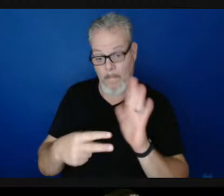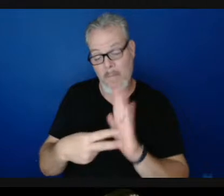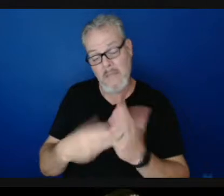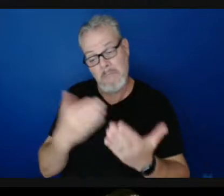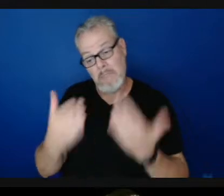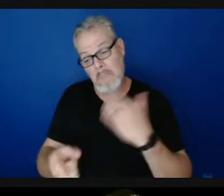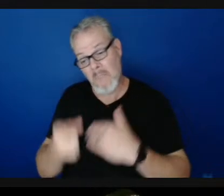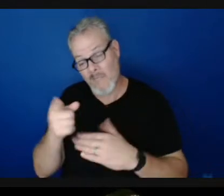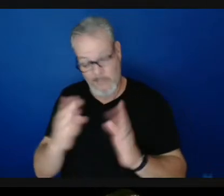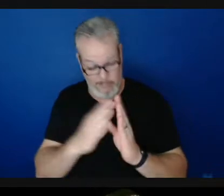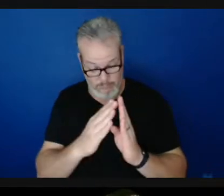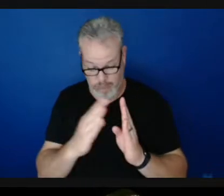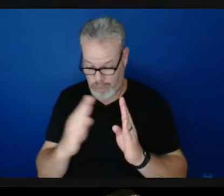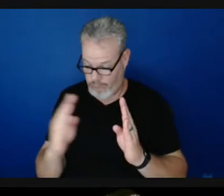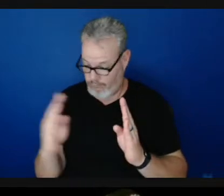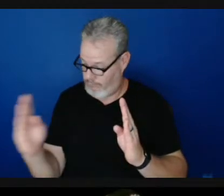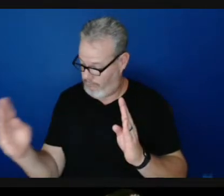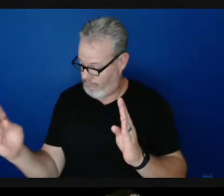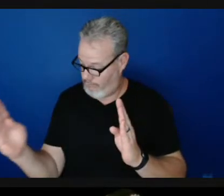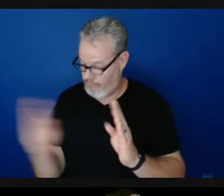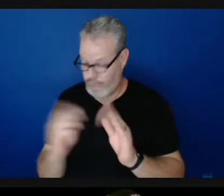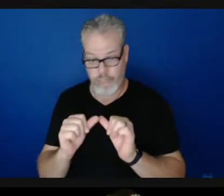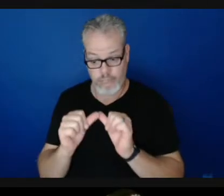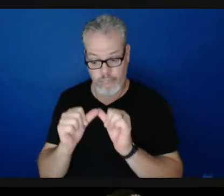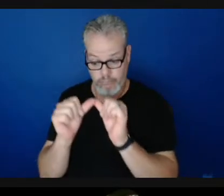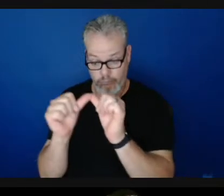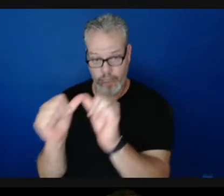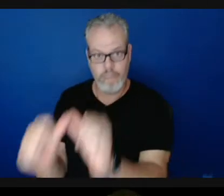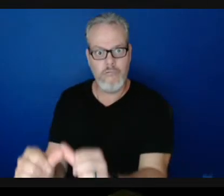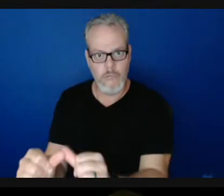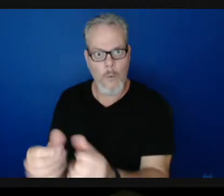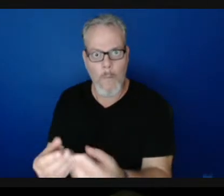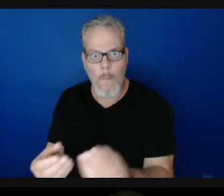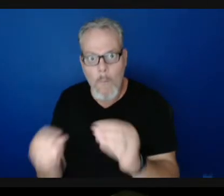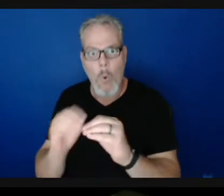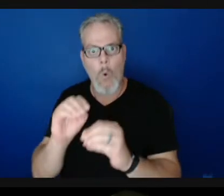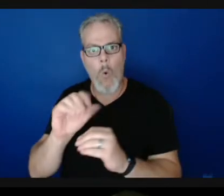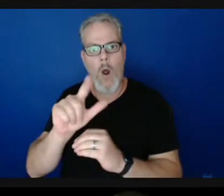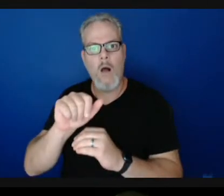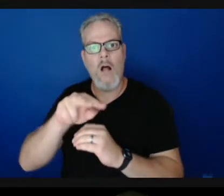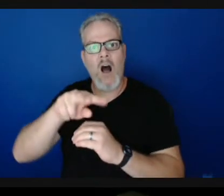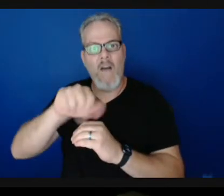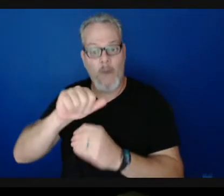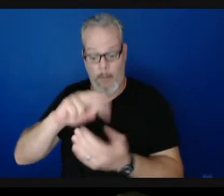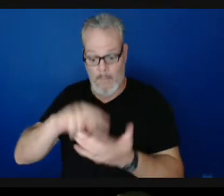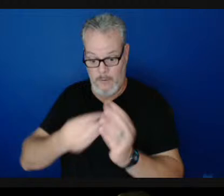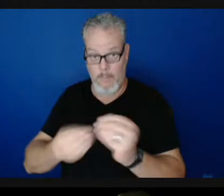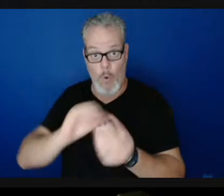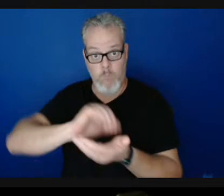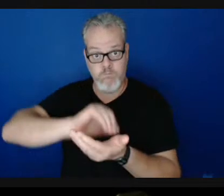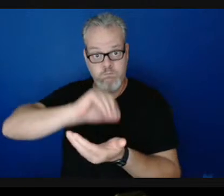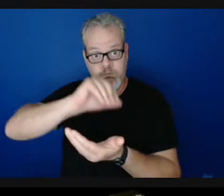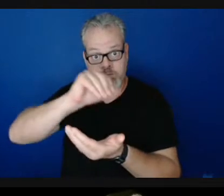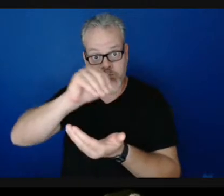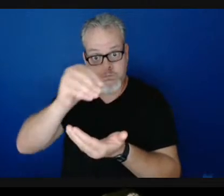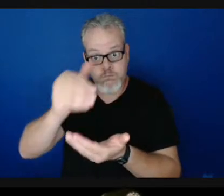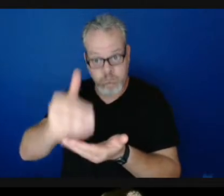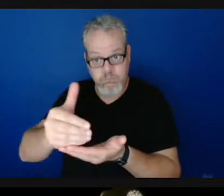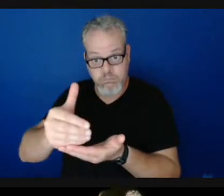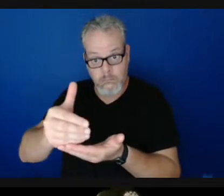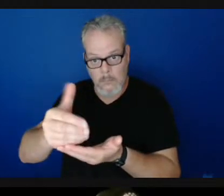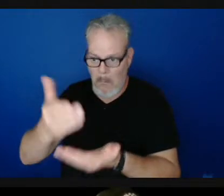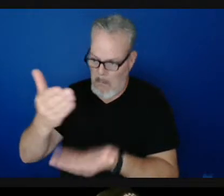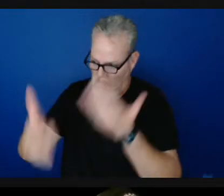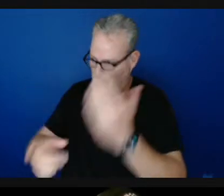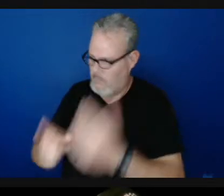put out a bunch more lava, and in that case, maybe there's a bigger volume of plug. That could be true,